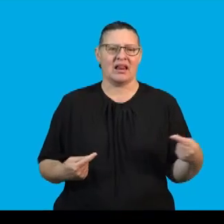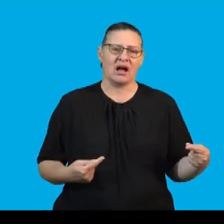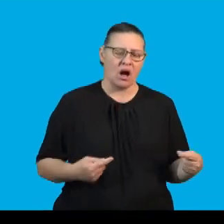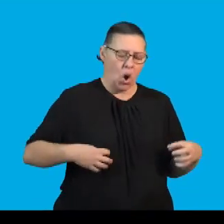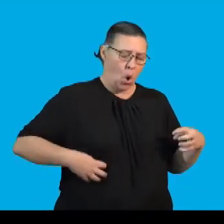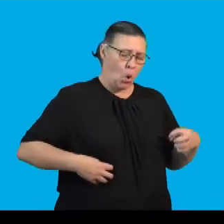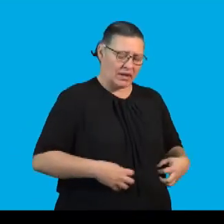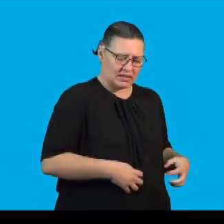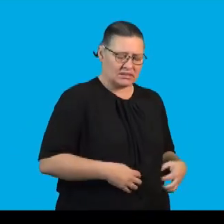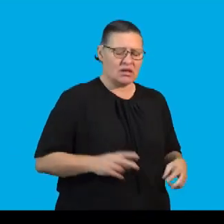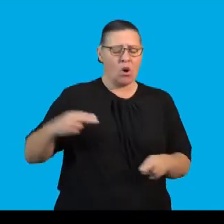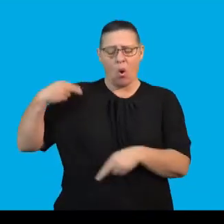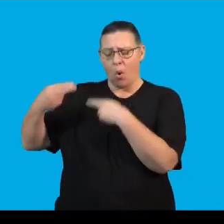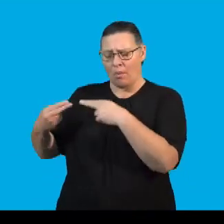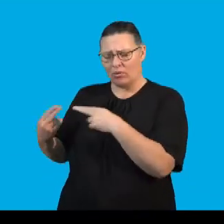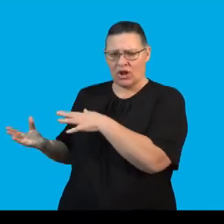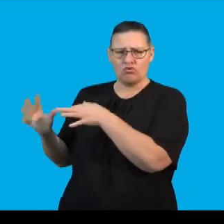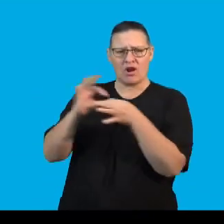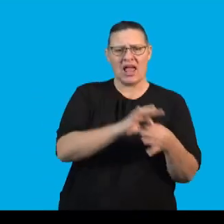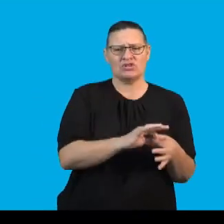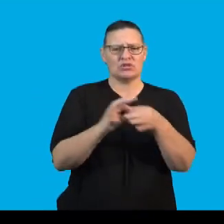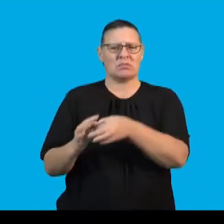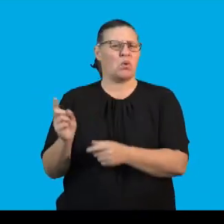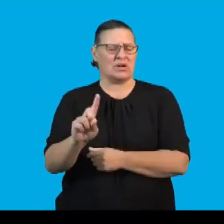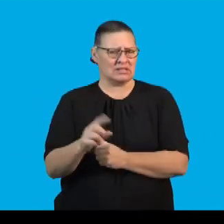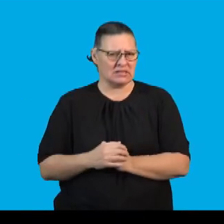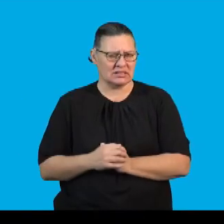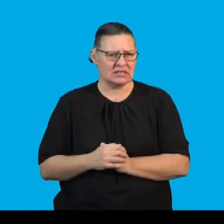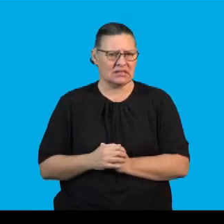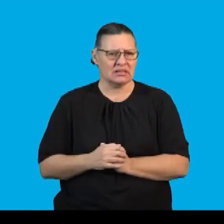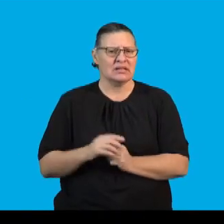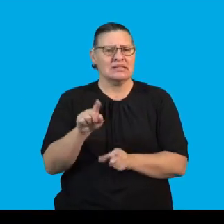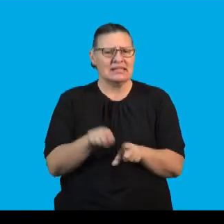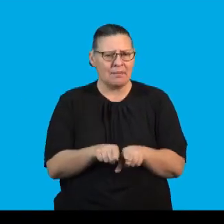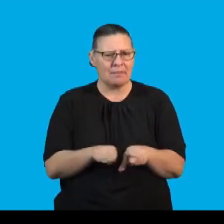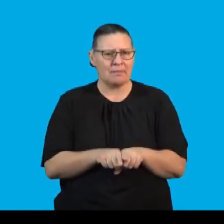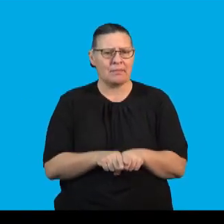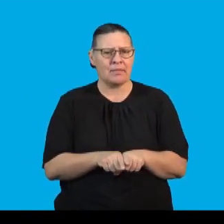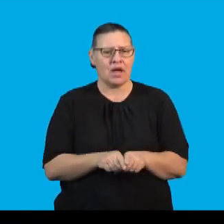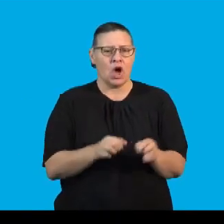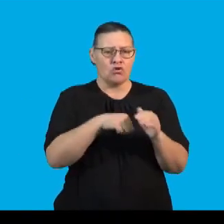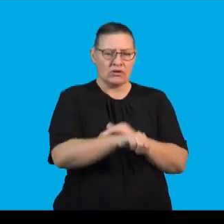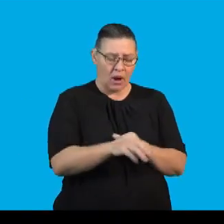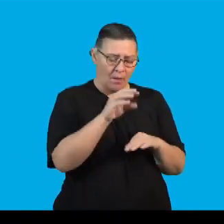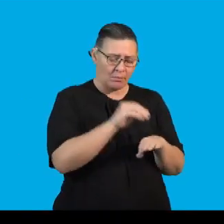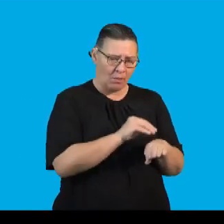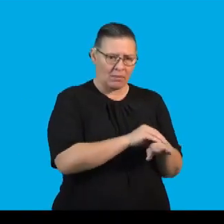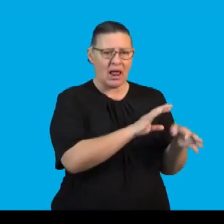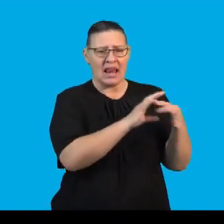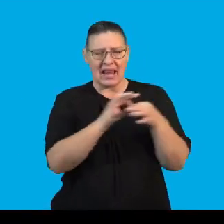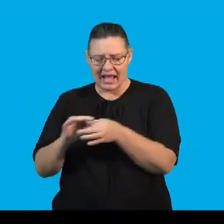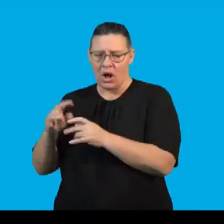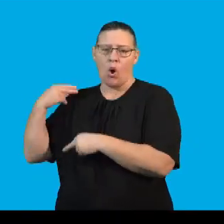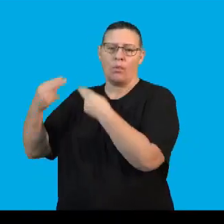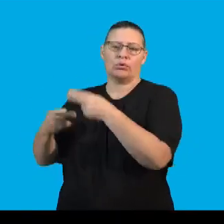between the organs and hormones and the inability to link the reproductive